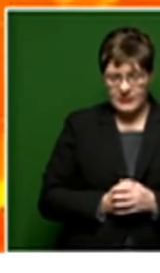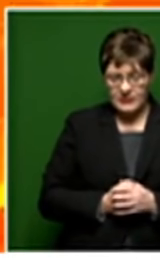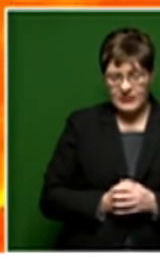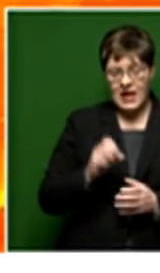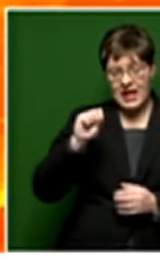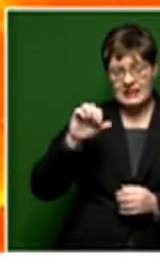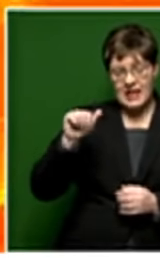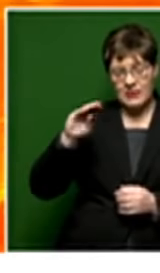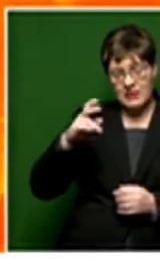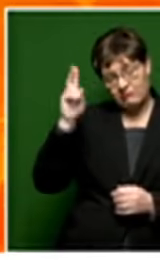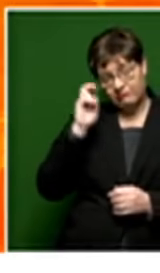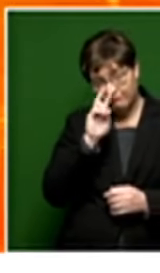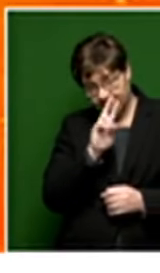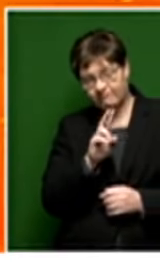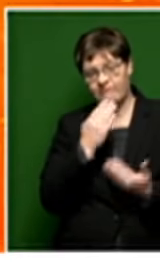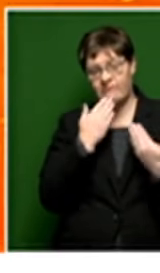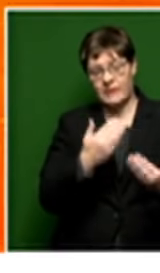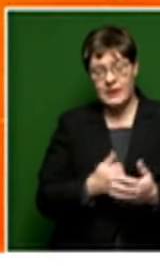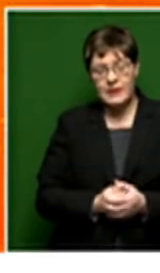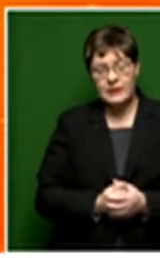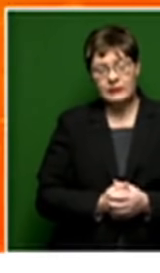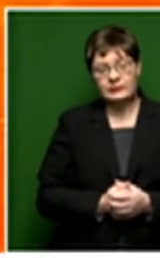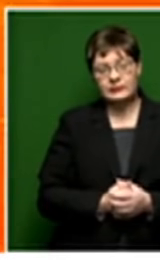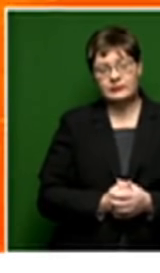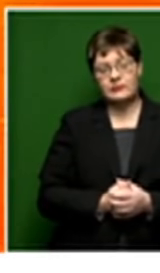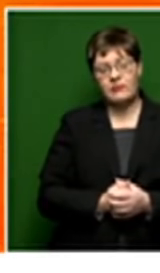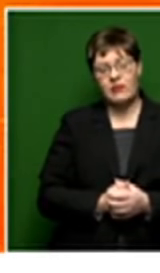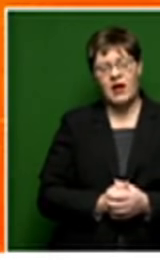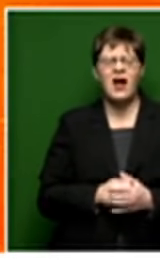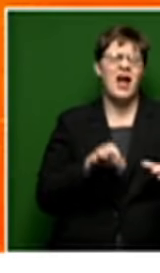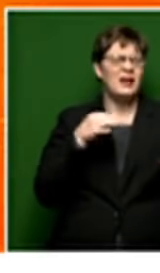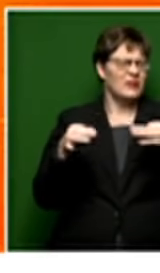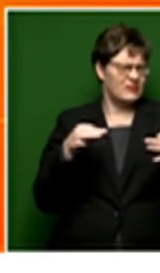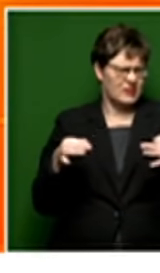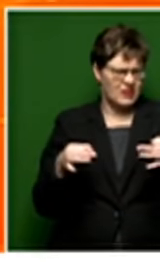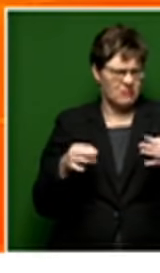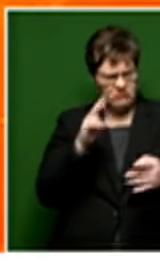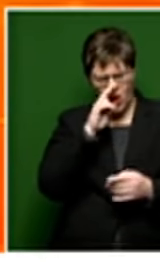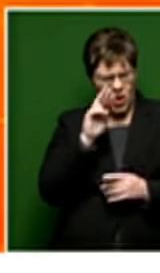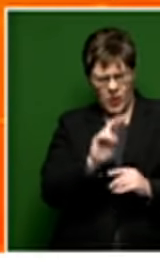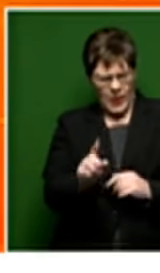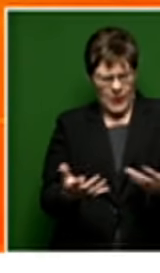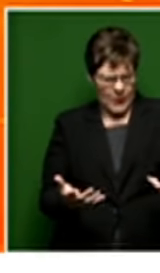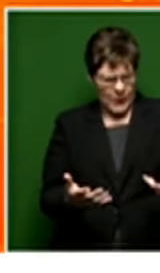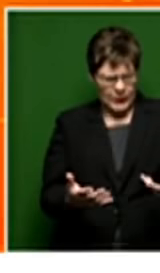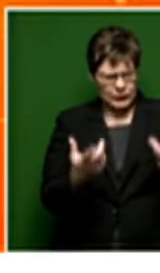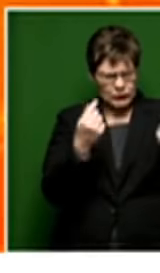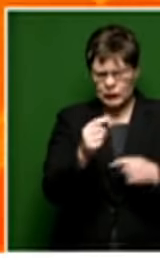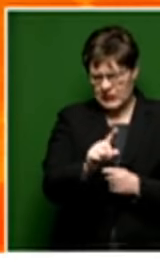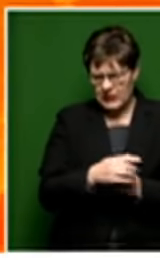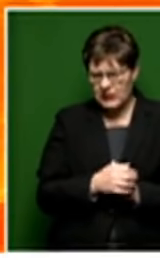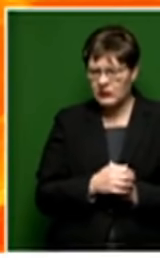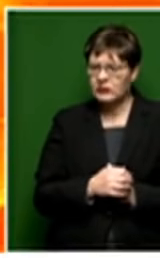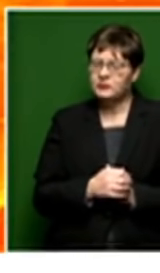SABC. All right. Let us just get to a lot of explanations as to what things are going to look like. So, Brigadier,